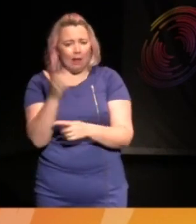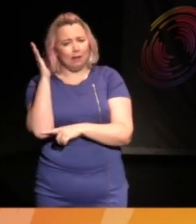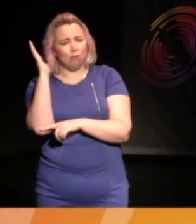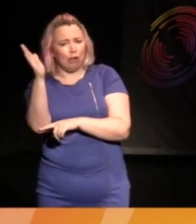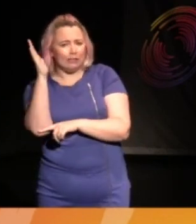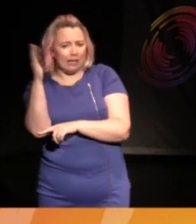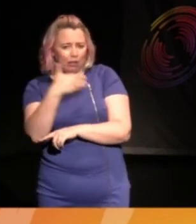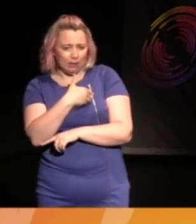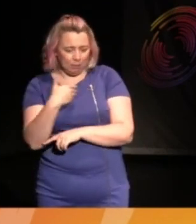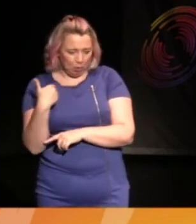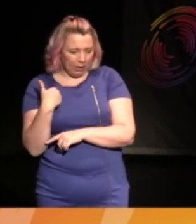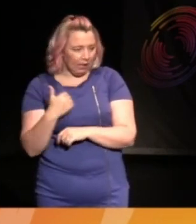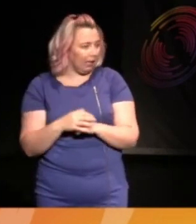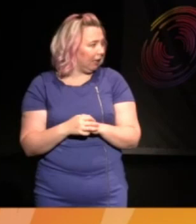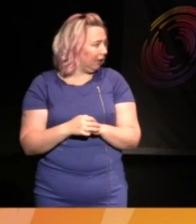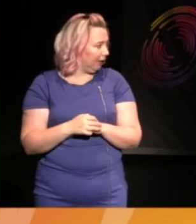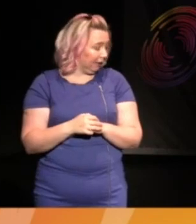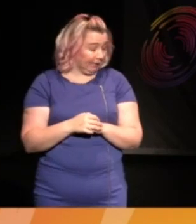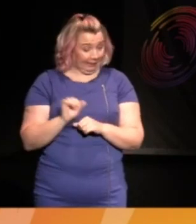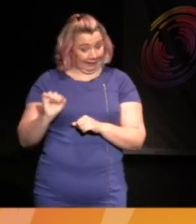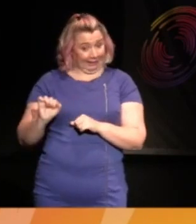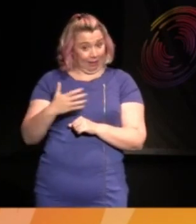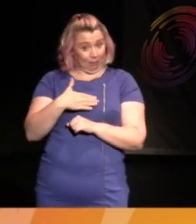he did this morning. But what he was saying is that,